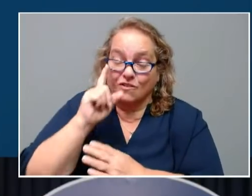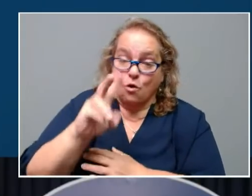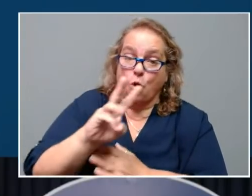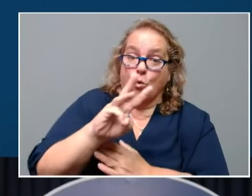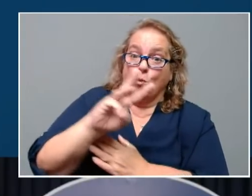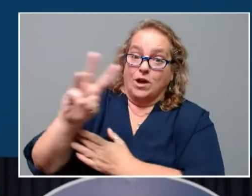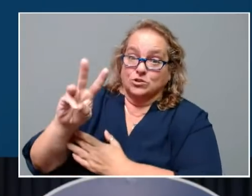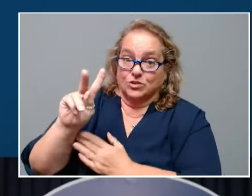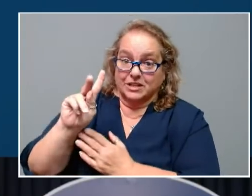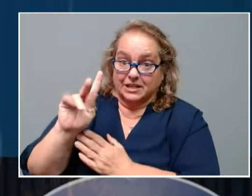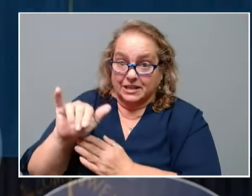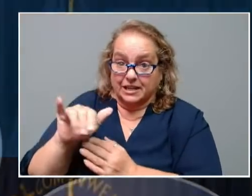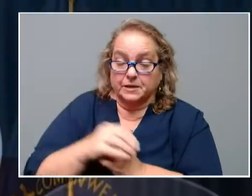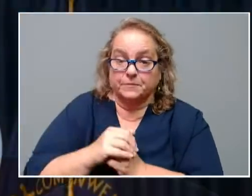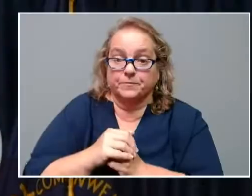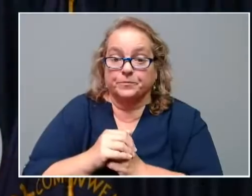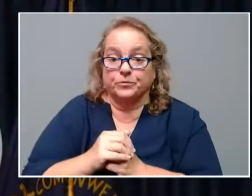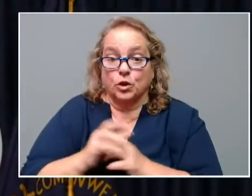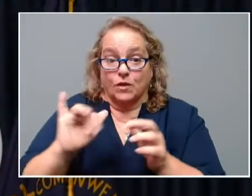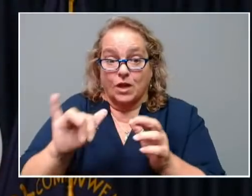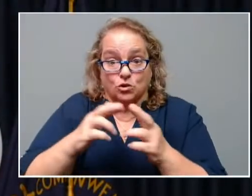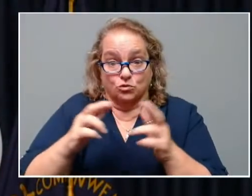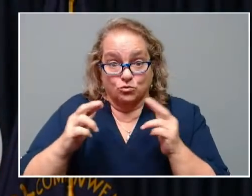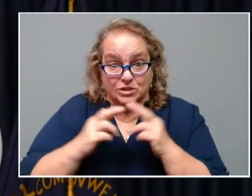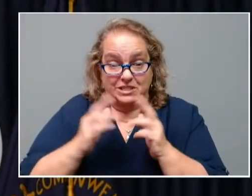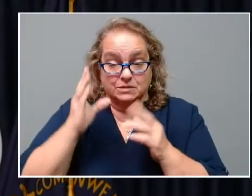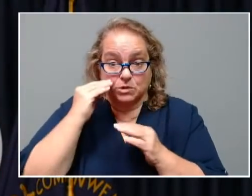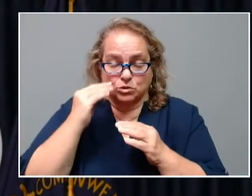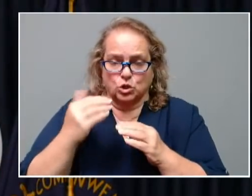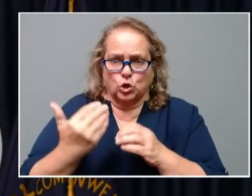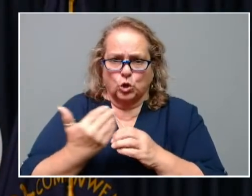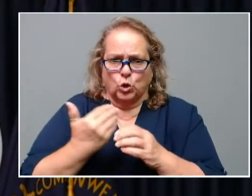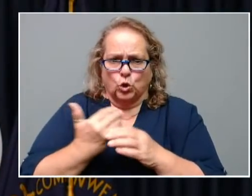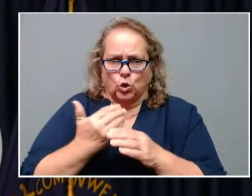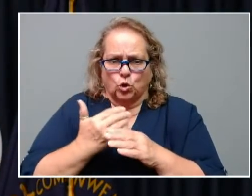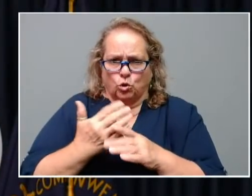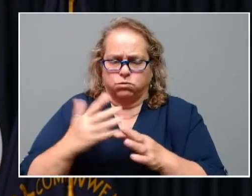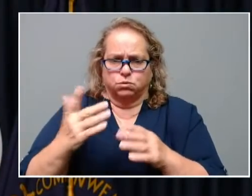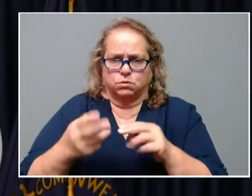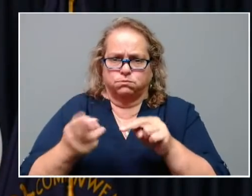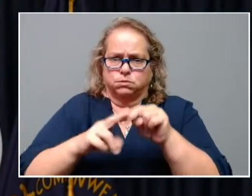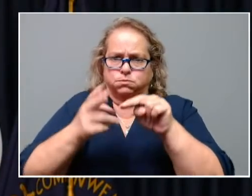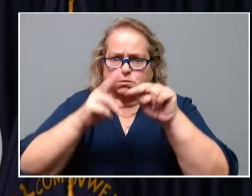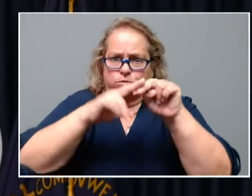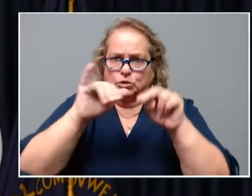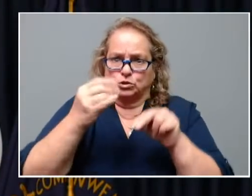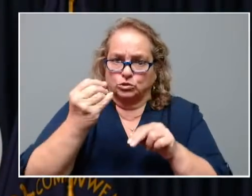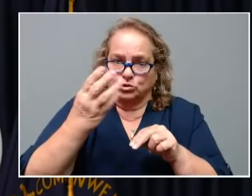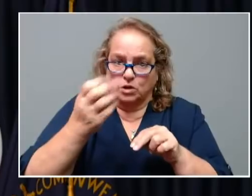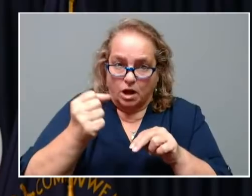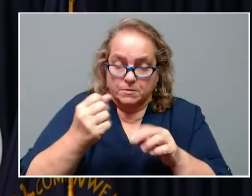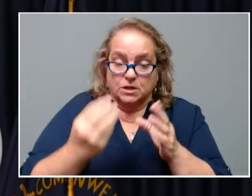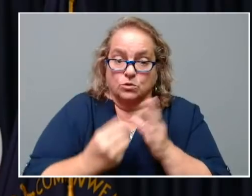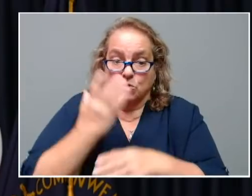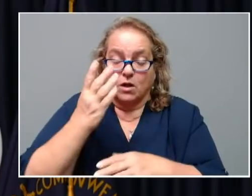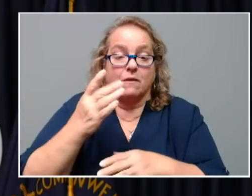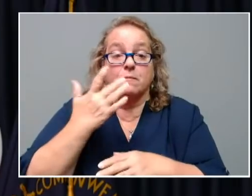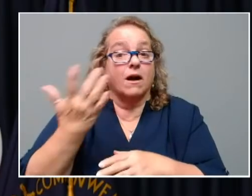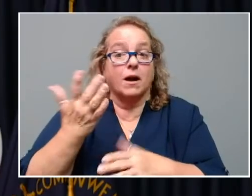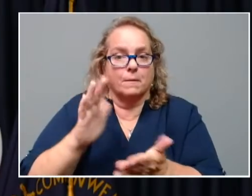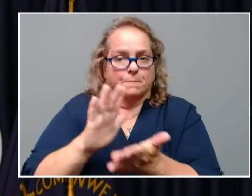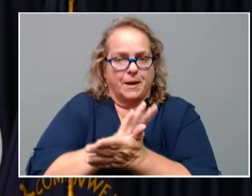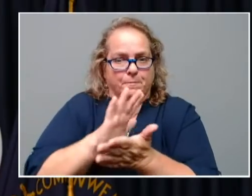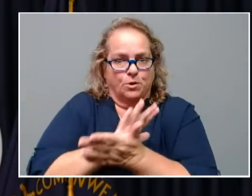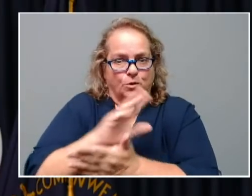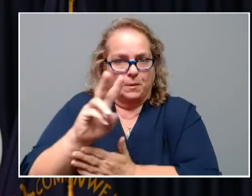the region is experiencing a resurgence in jobs, economic investment, and the prosperity in the form of a paper mill. In late